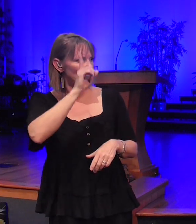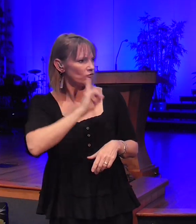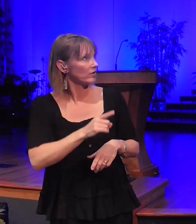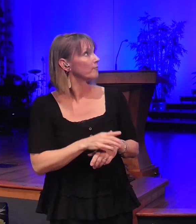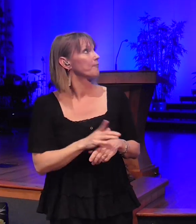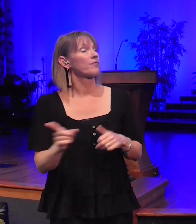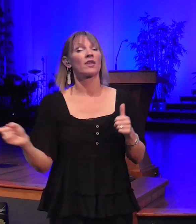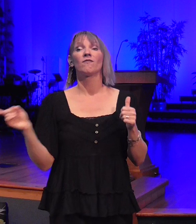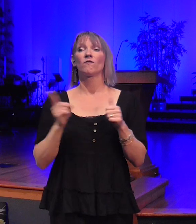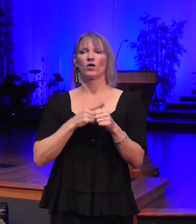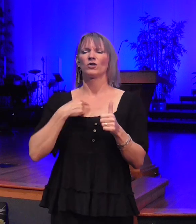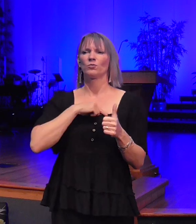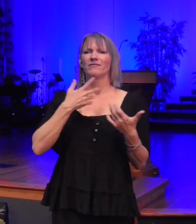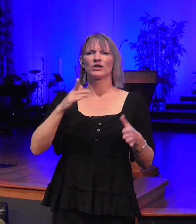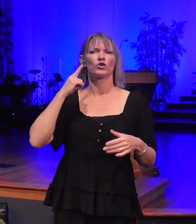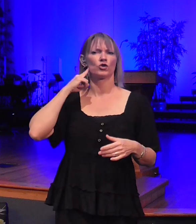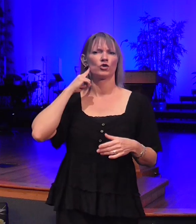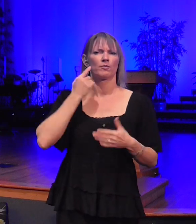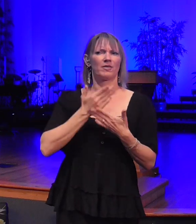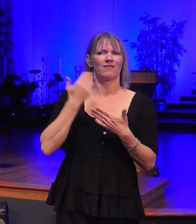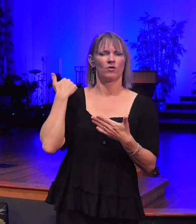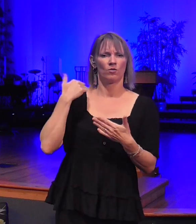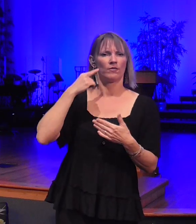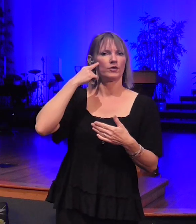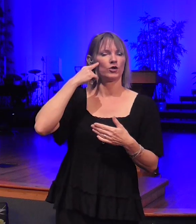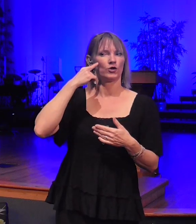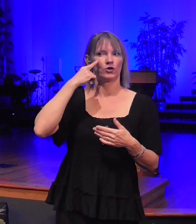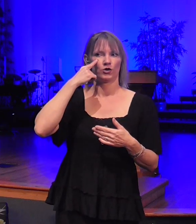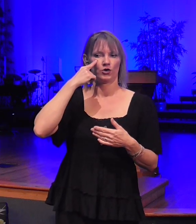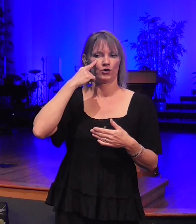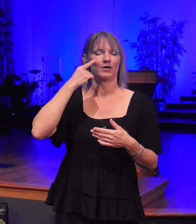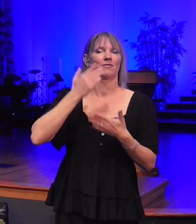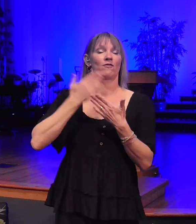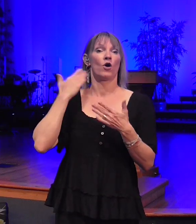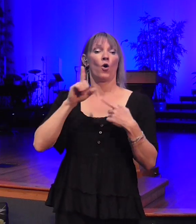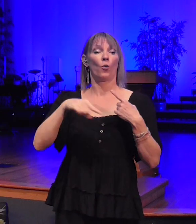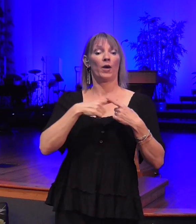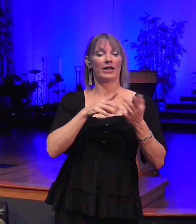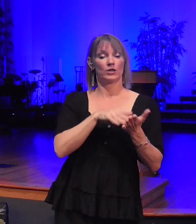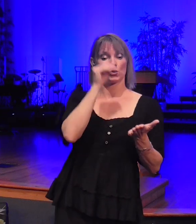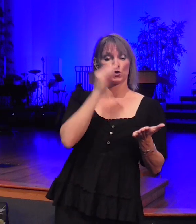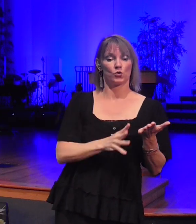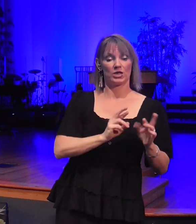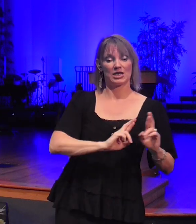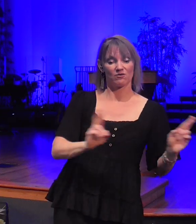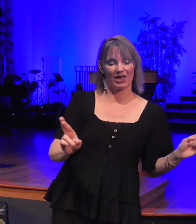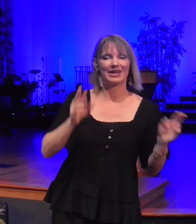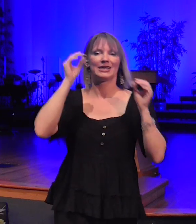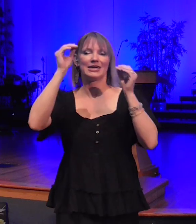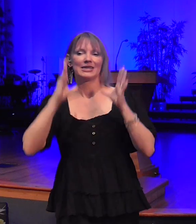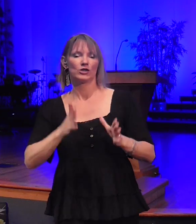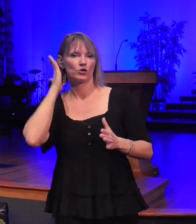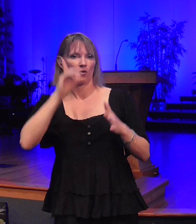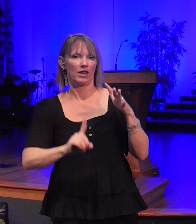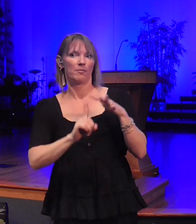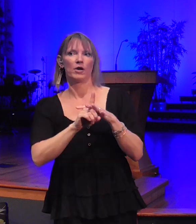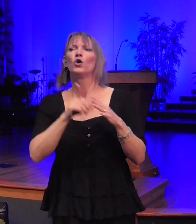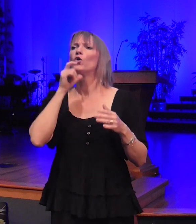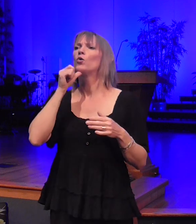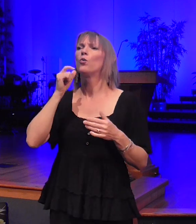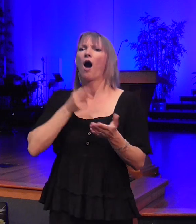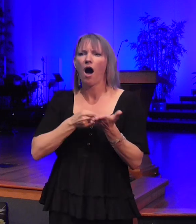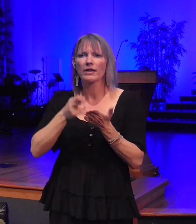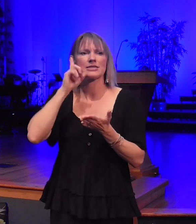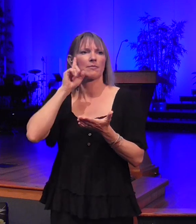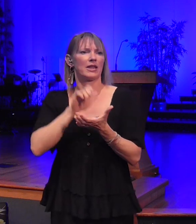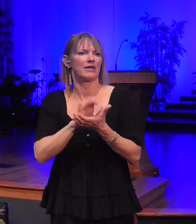this before, is that when the student is ready, the teacher will appear. How many of us honestly really believe that in our lives? When the student is